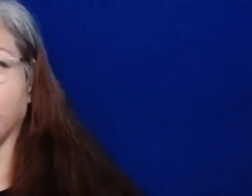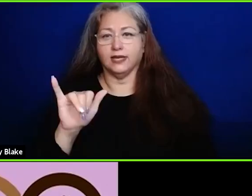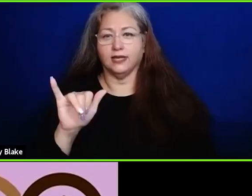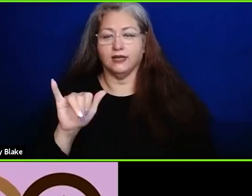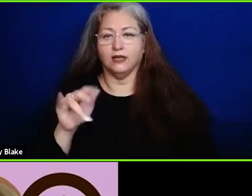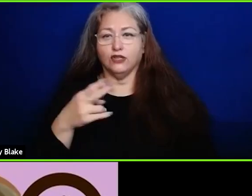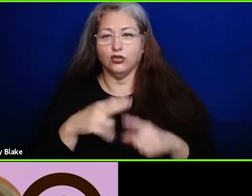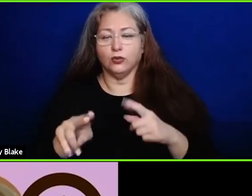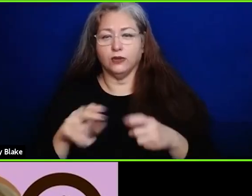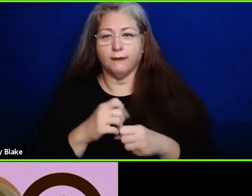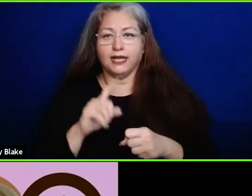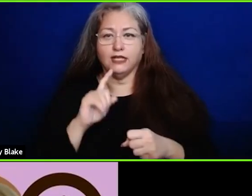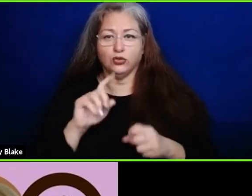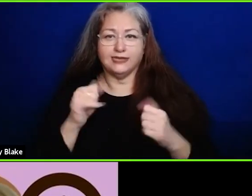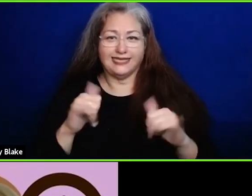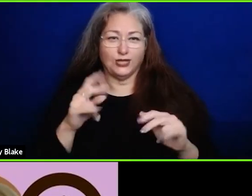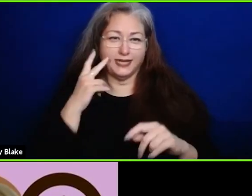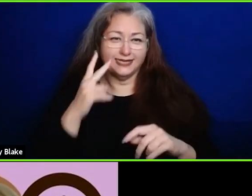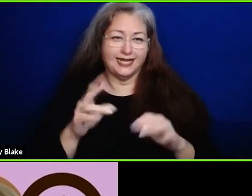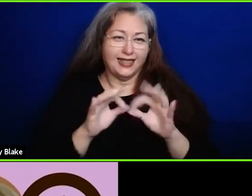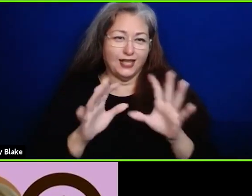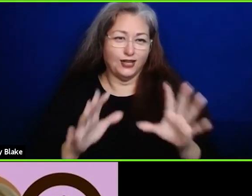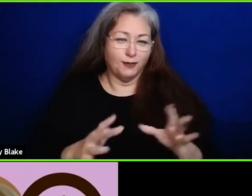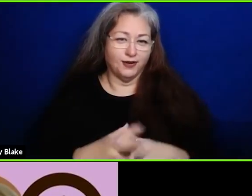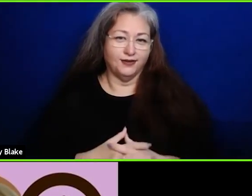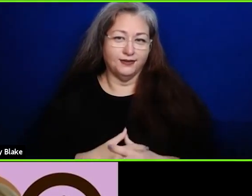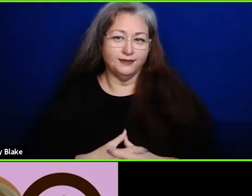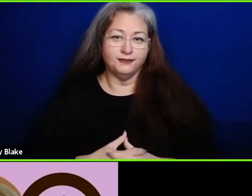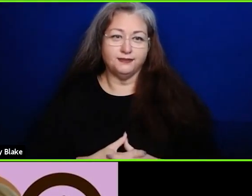second and let me make sure that we can still see the interpreter.